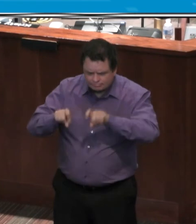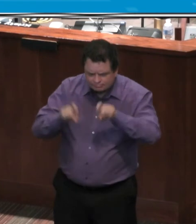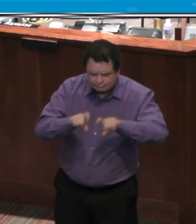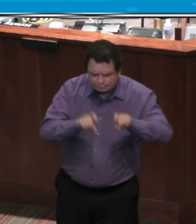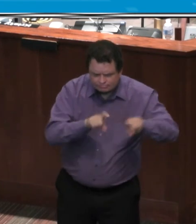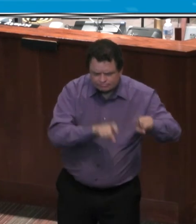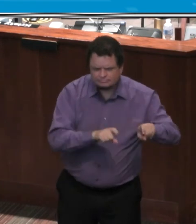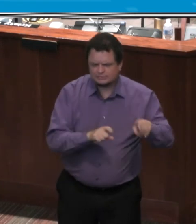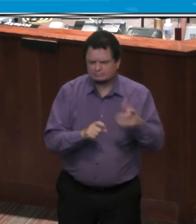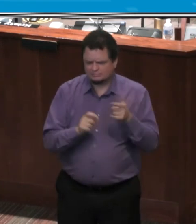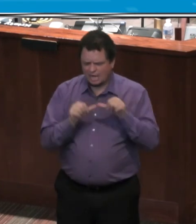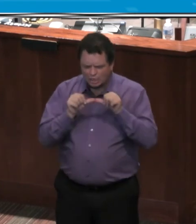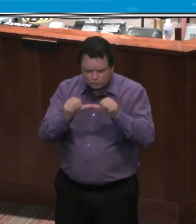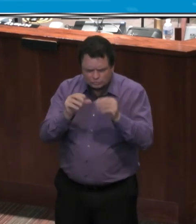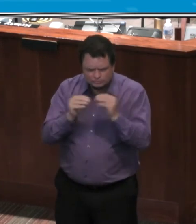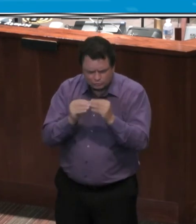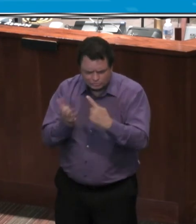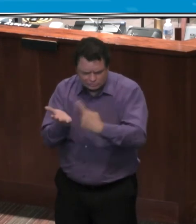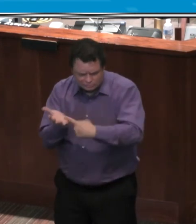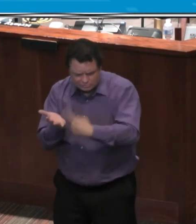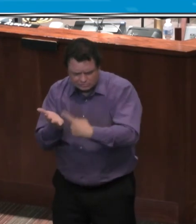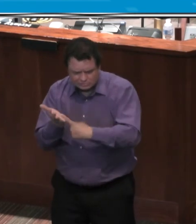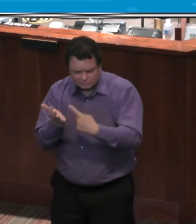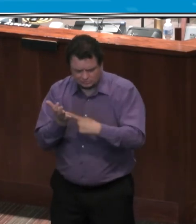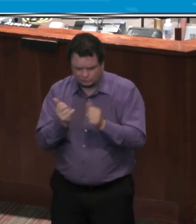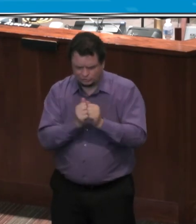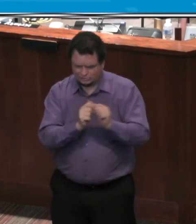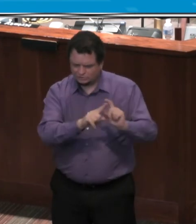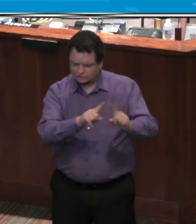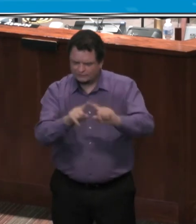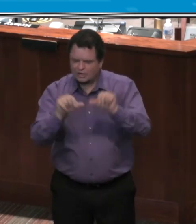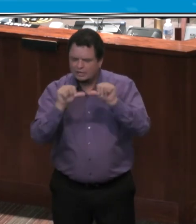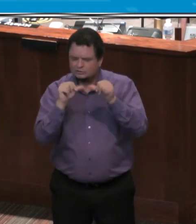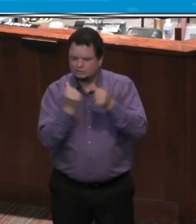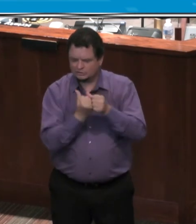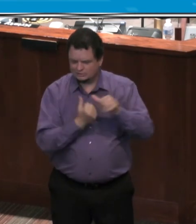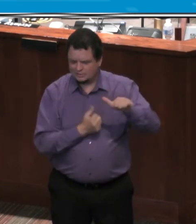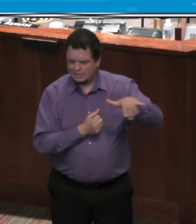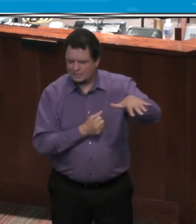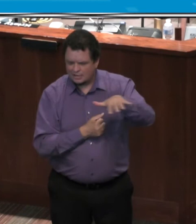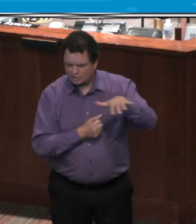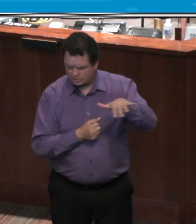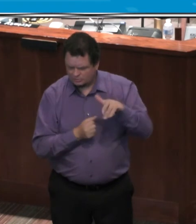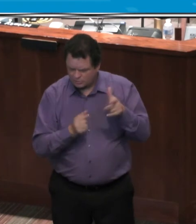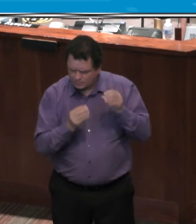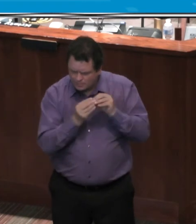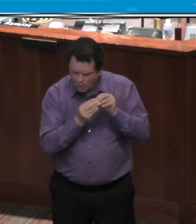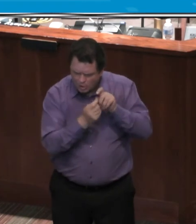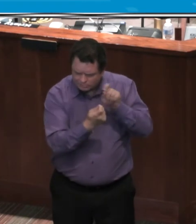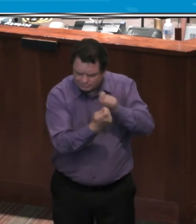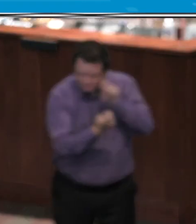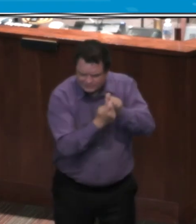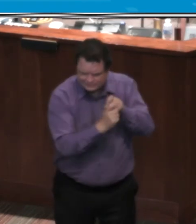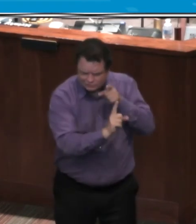Servicio de la Raza about how to move forward in some more targeted testing capability.